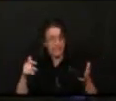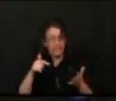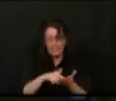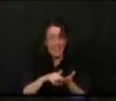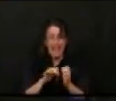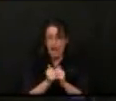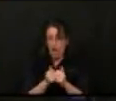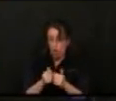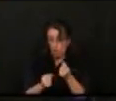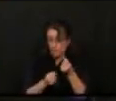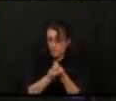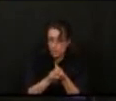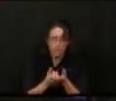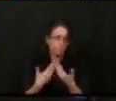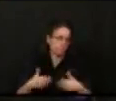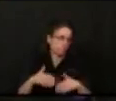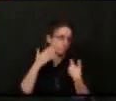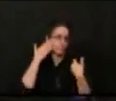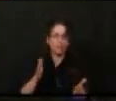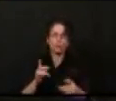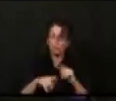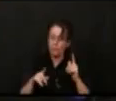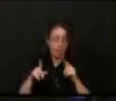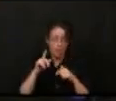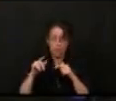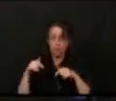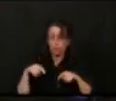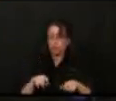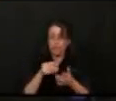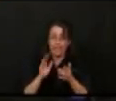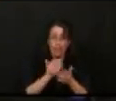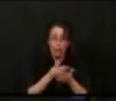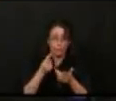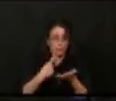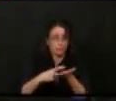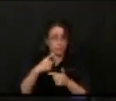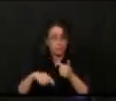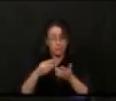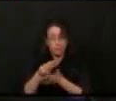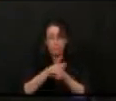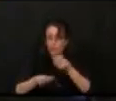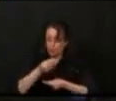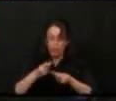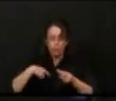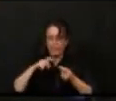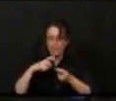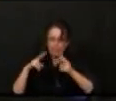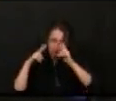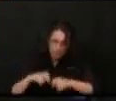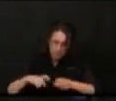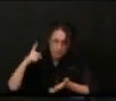grapple with over the course of this budget cycle. And then we're going to have to also determine how we're going to pay for